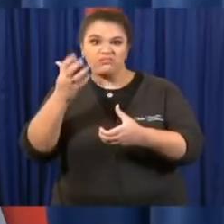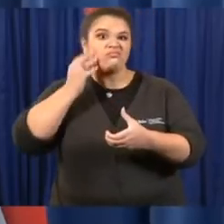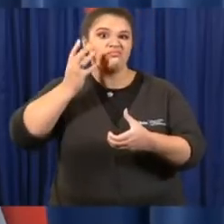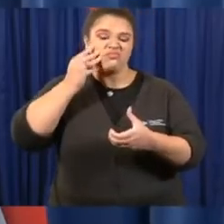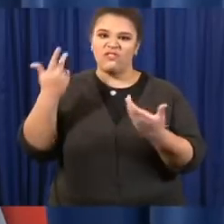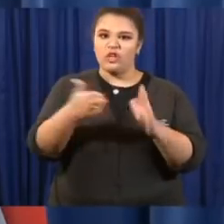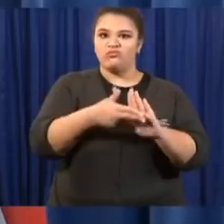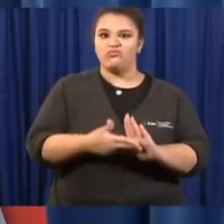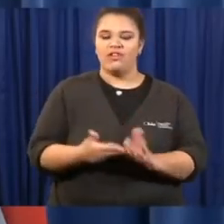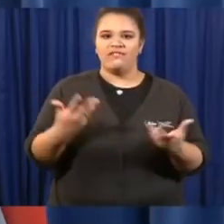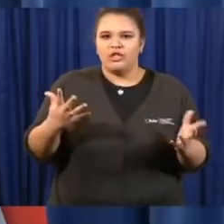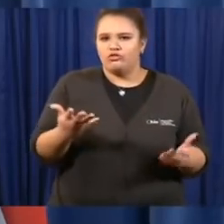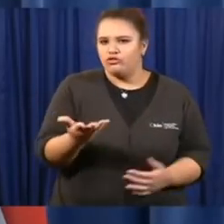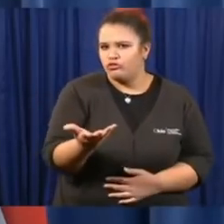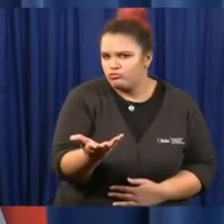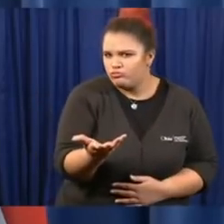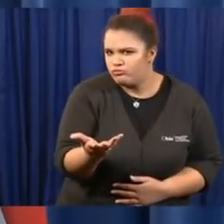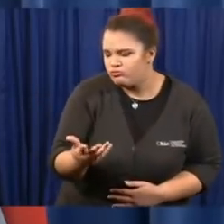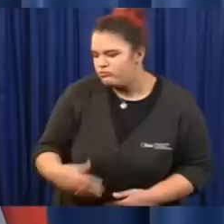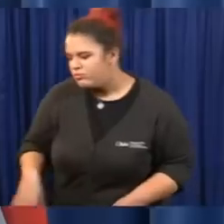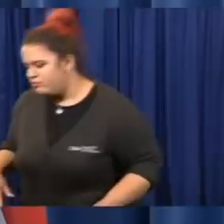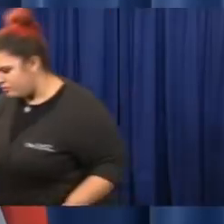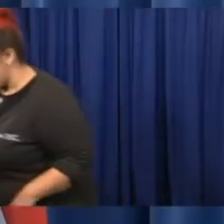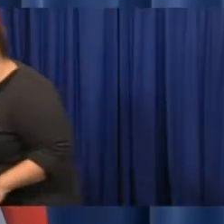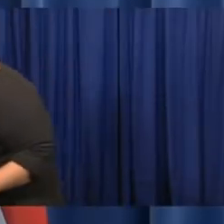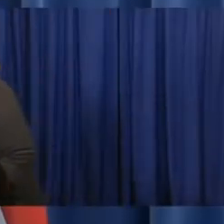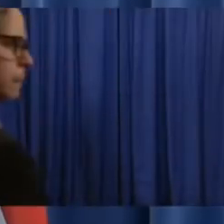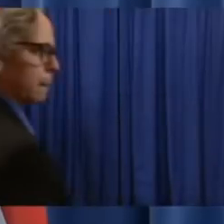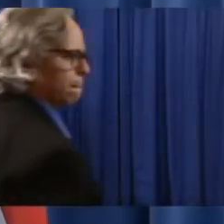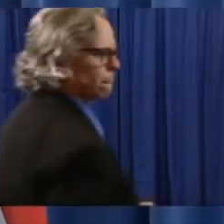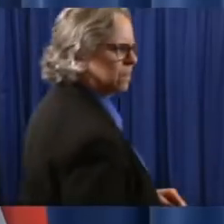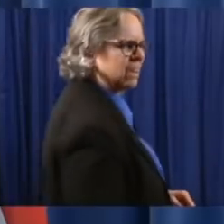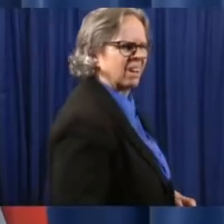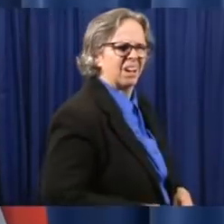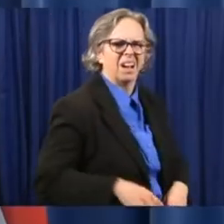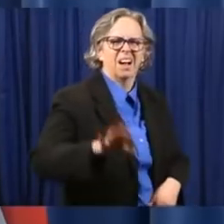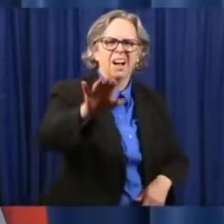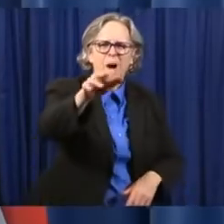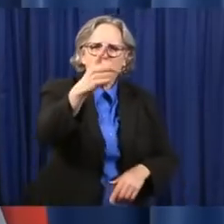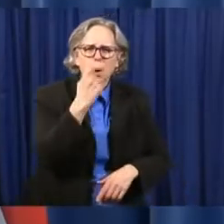Well, Laura, that's a very difficult question. I do not have a great answer for that.